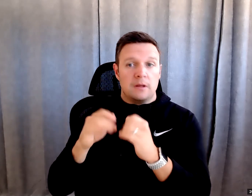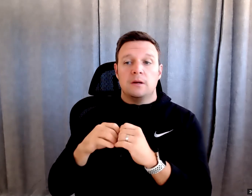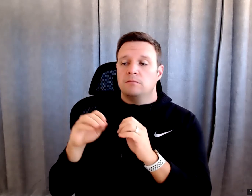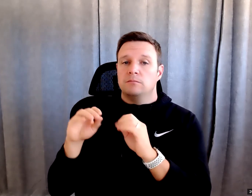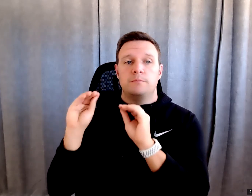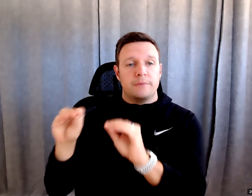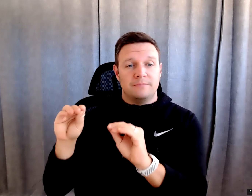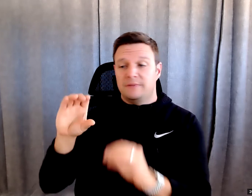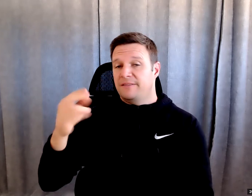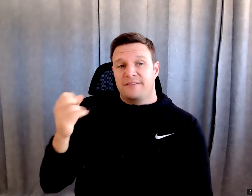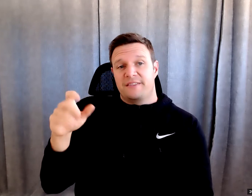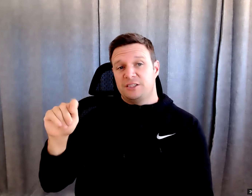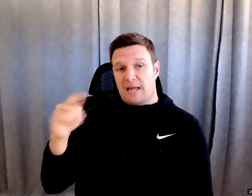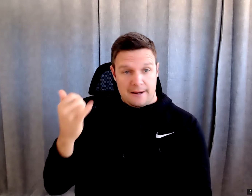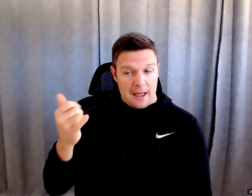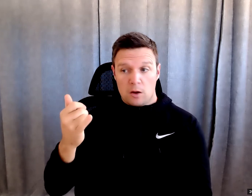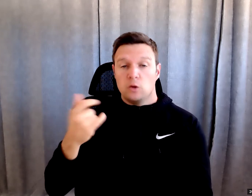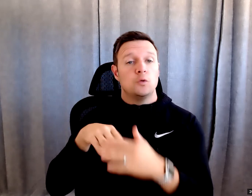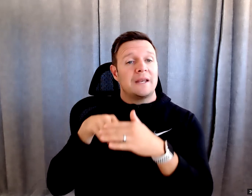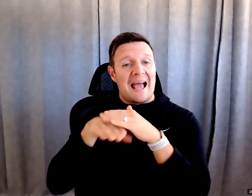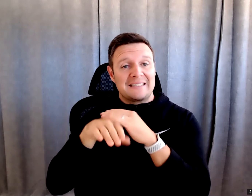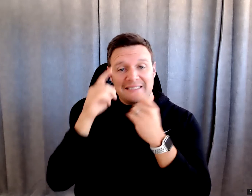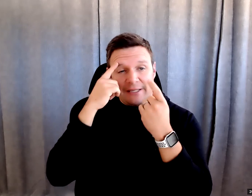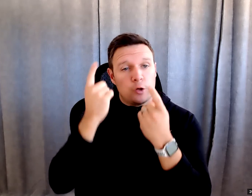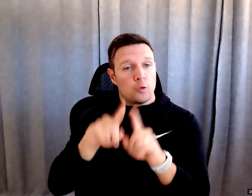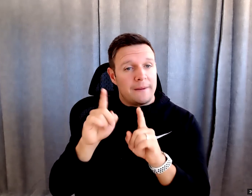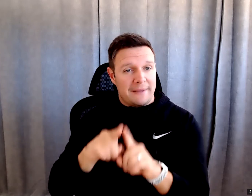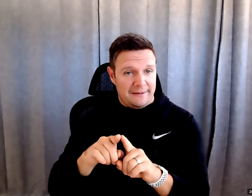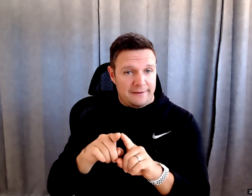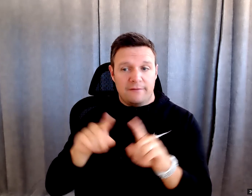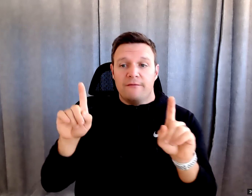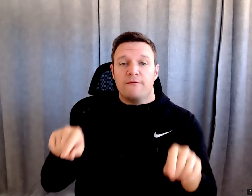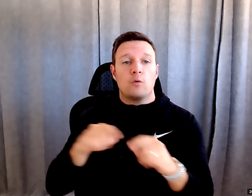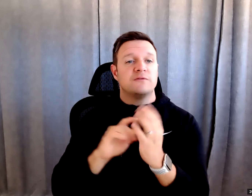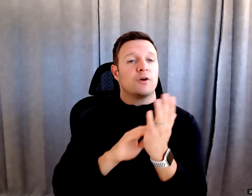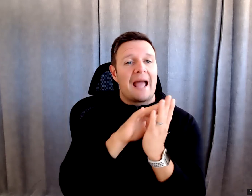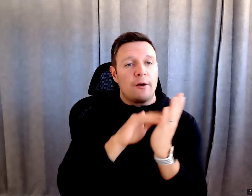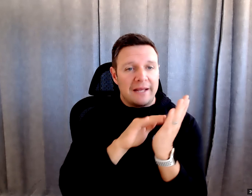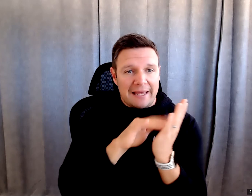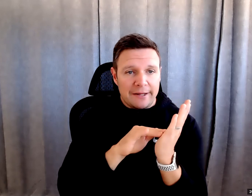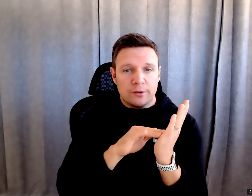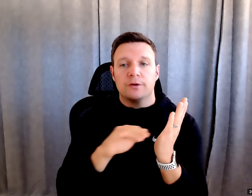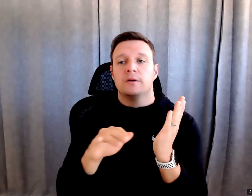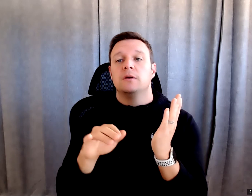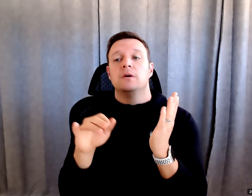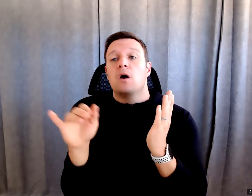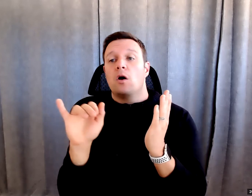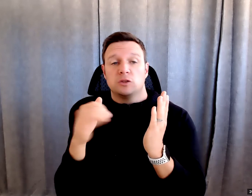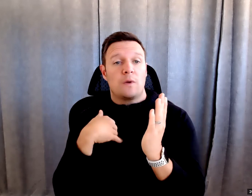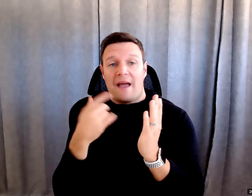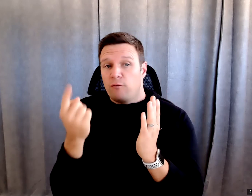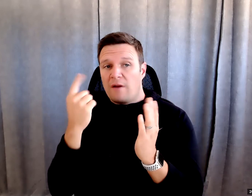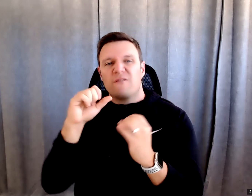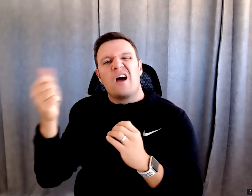where you will access all of those agreement forms. So there's a calculator agreement form, and then there's an agreement form for the